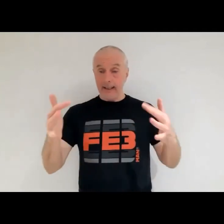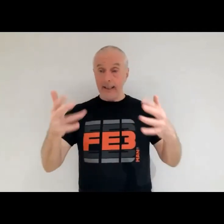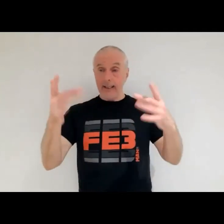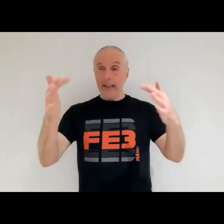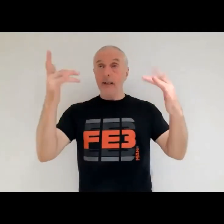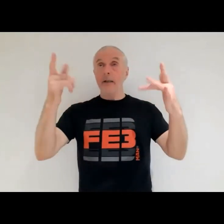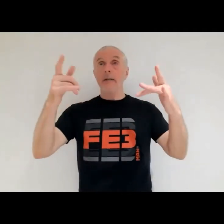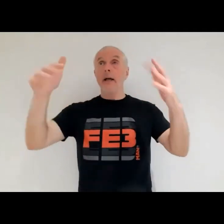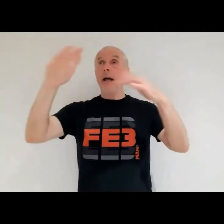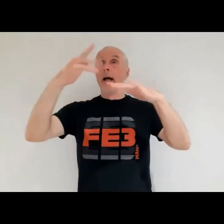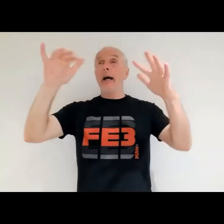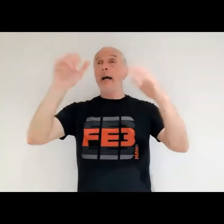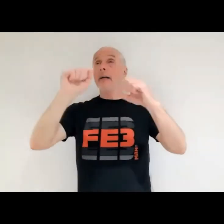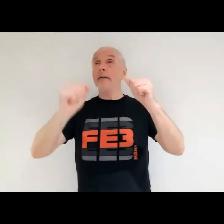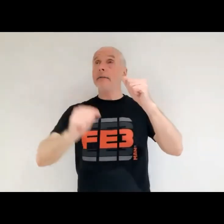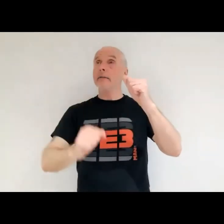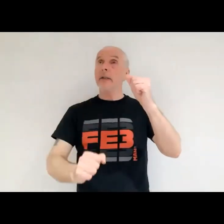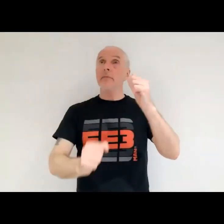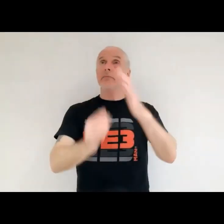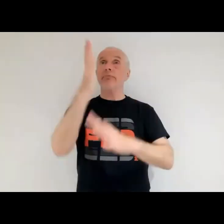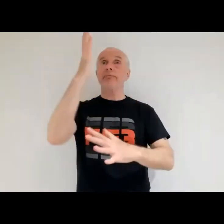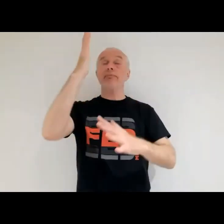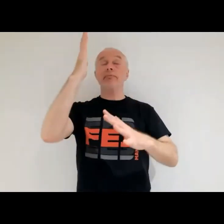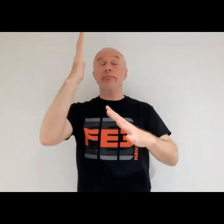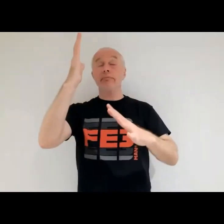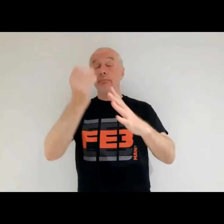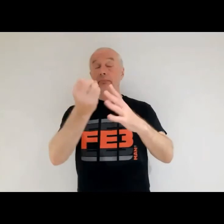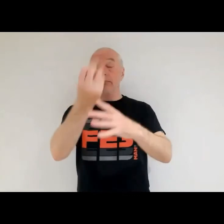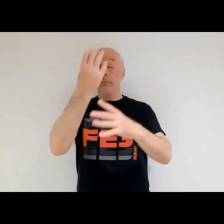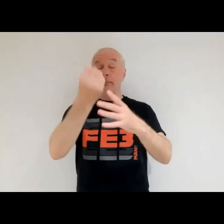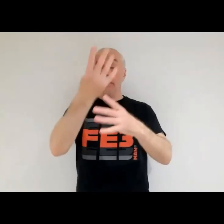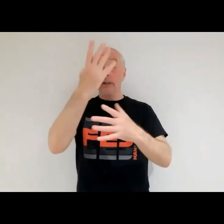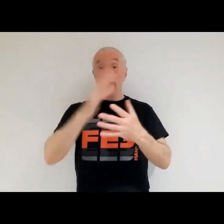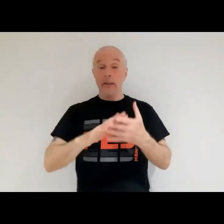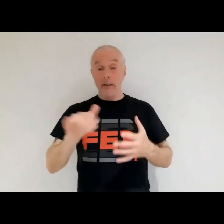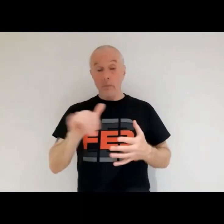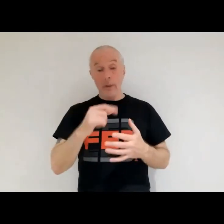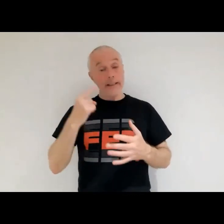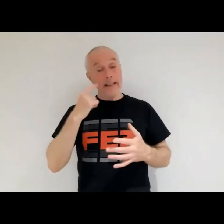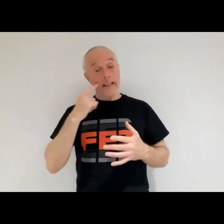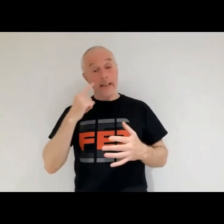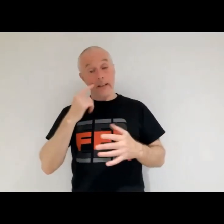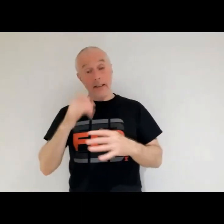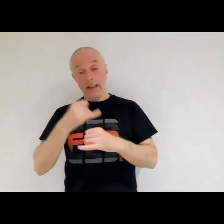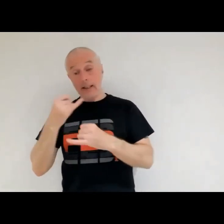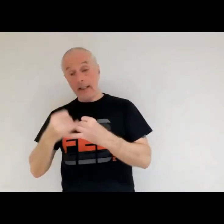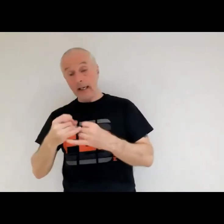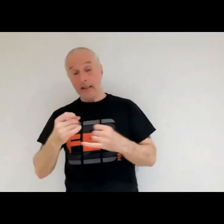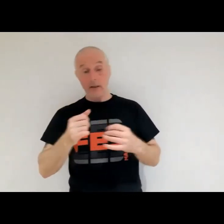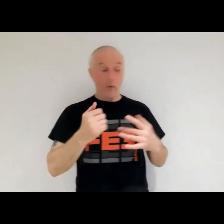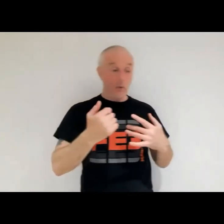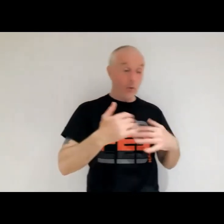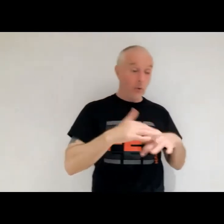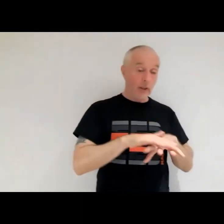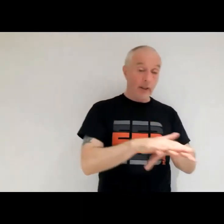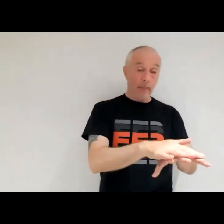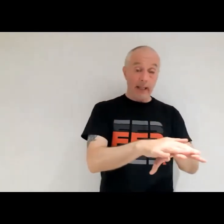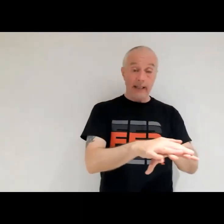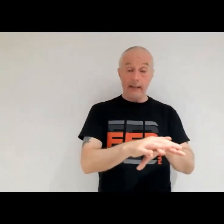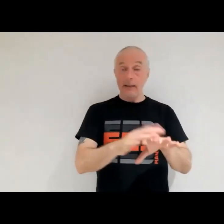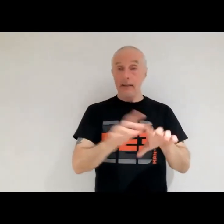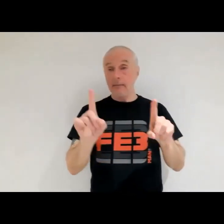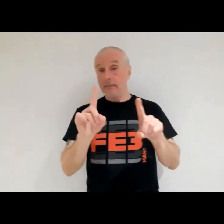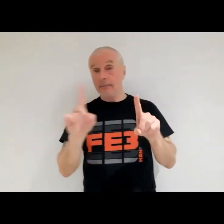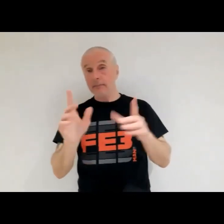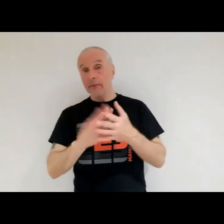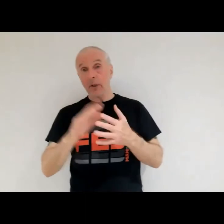more difficult to put out? I believe the standard extinguishing method is to fire several dry powder extinguishers into the base of the flame.